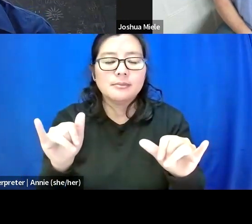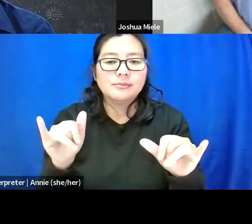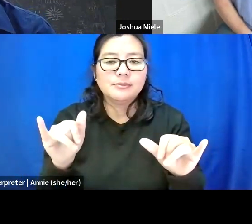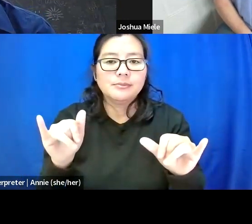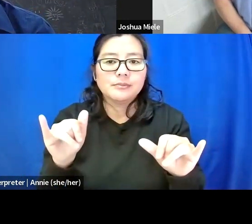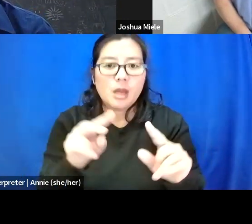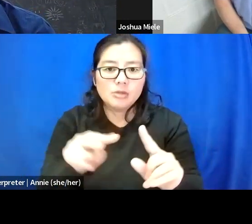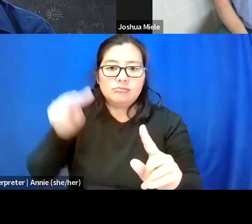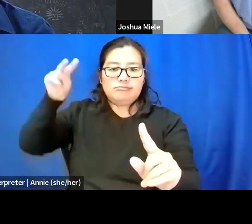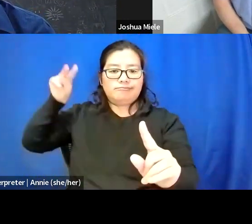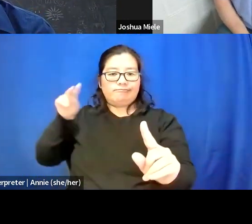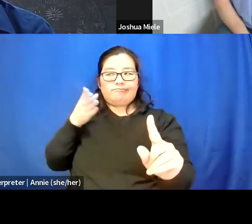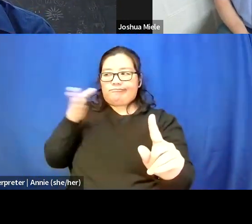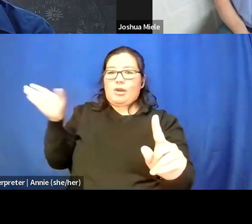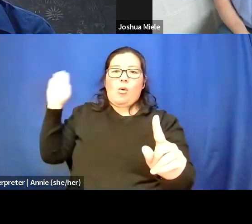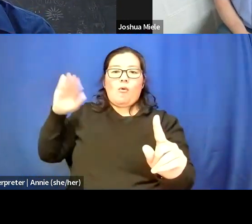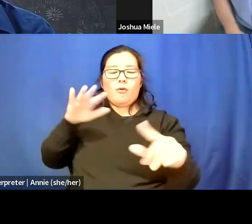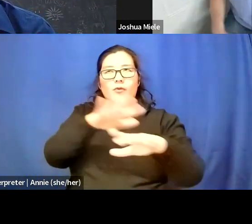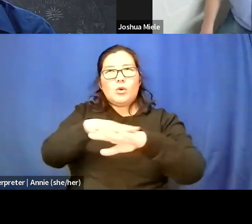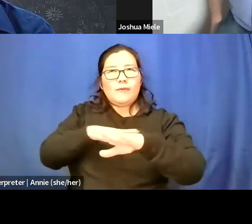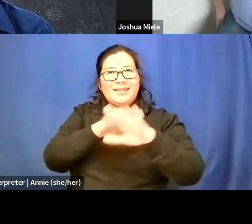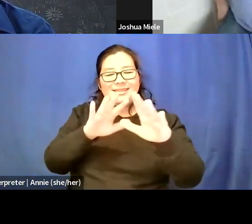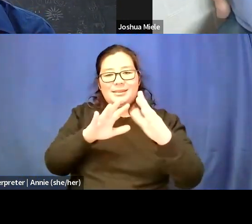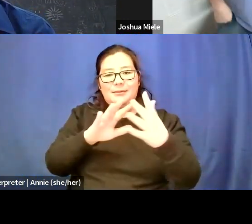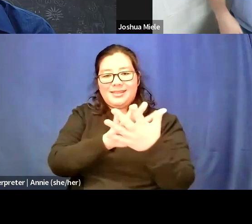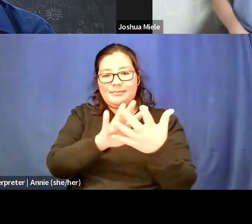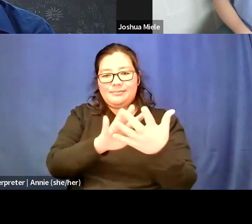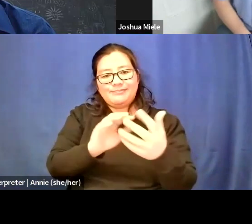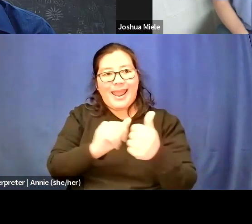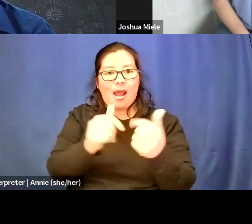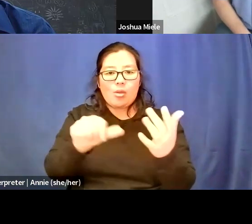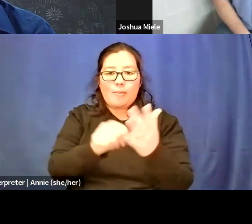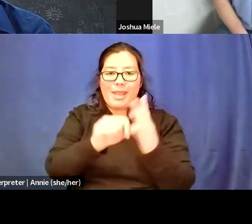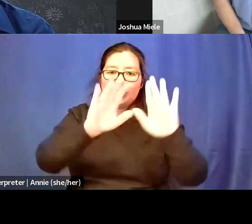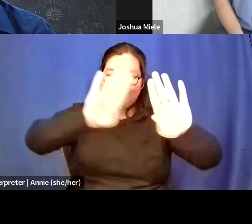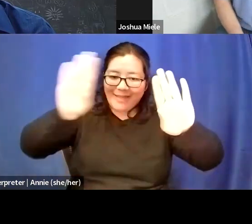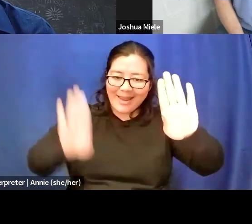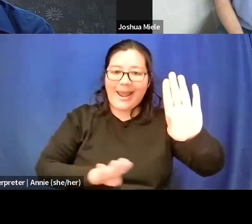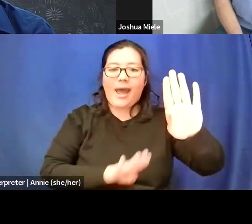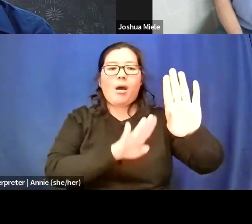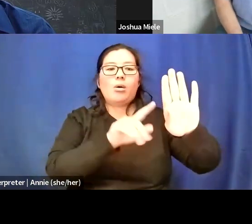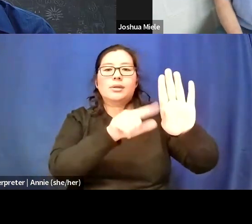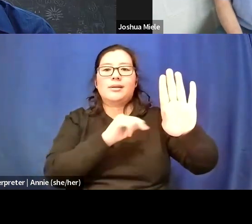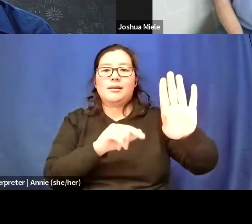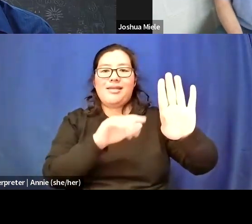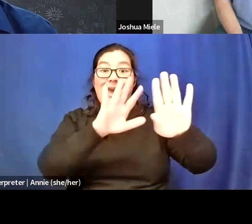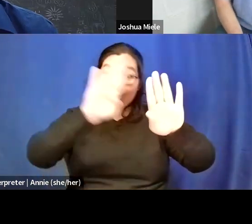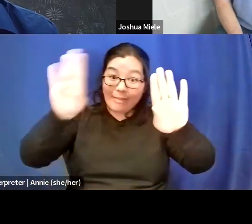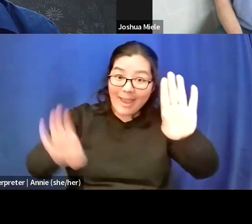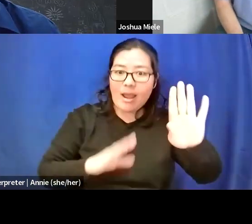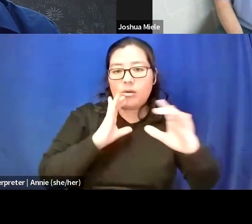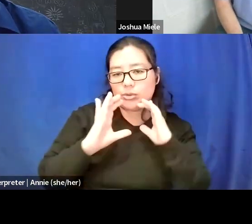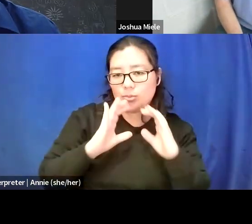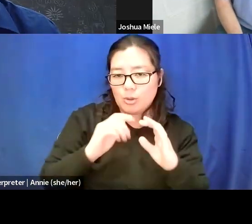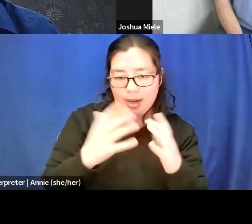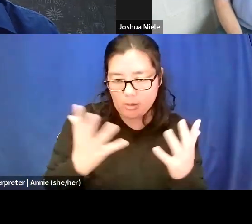overview, as it were, a spatial overview of what the page is how the page is laid out and what it's trying to communicate. I could imagine this working really